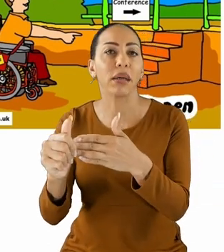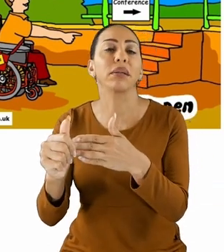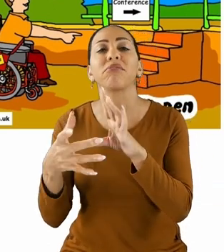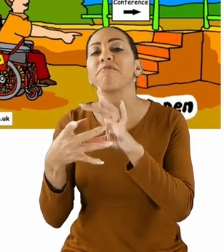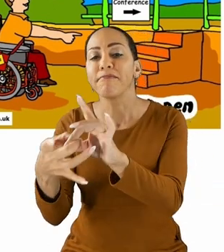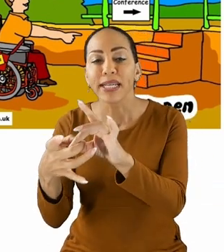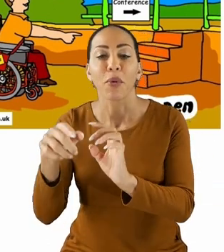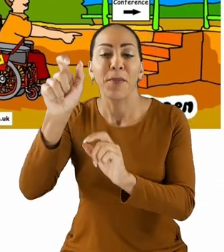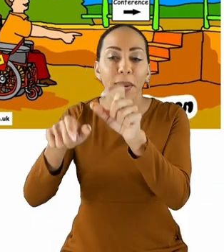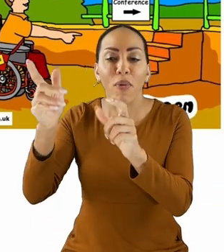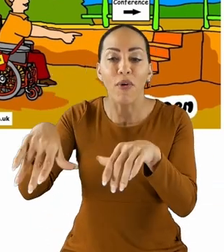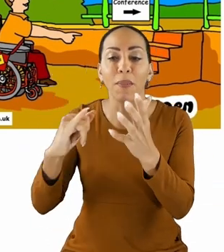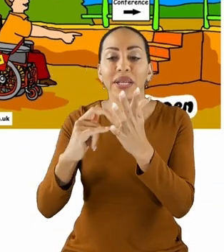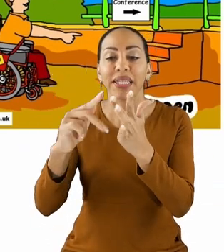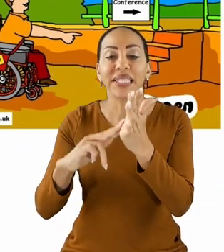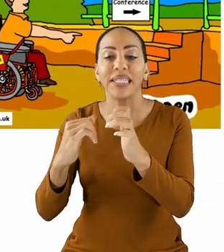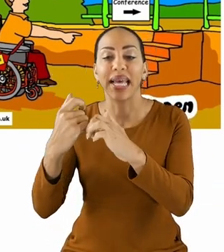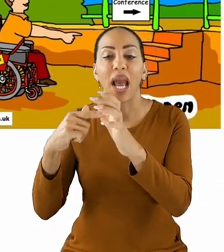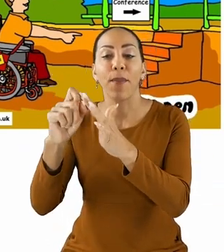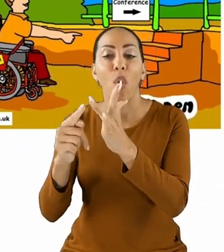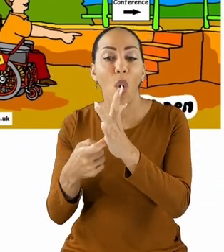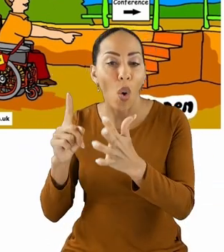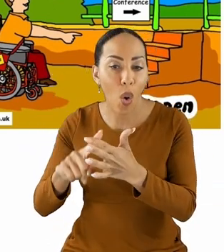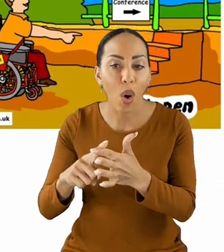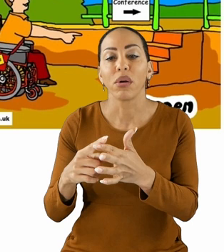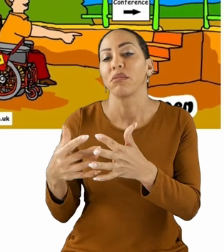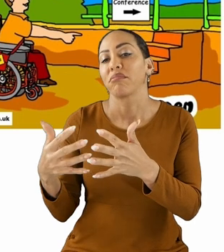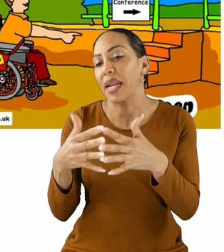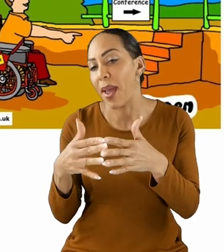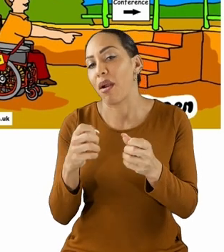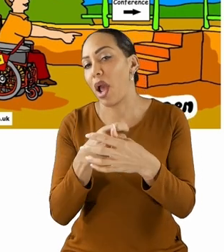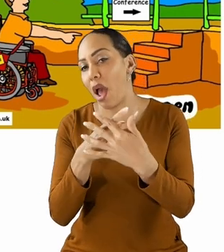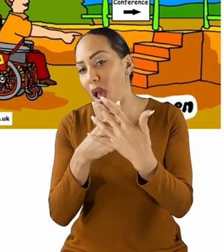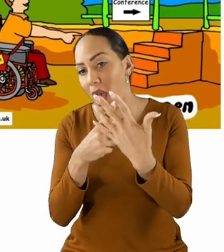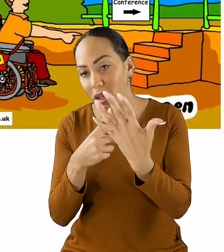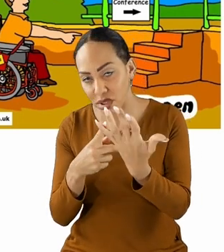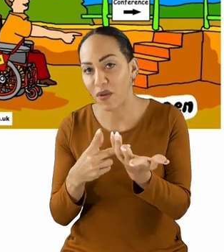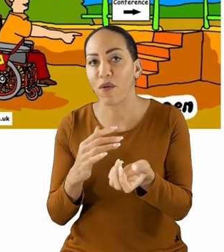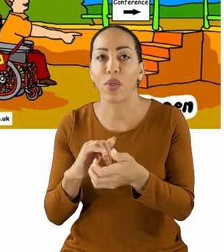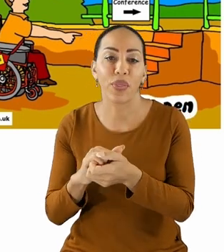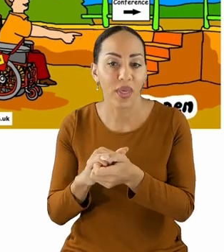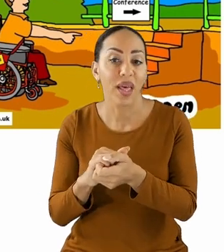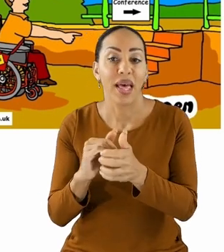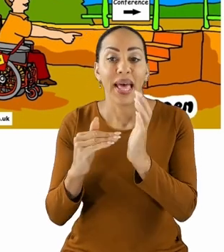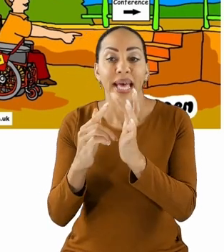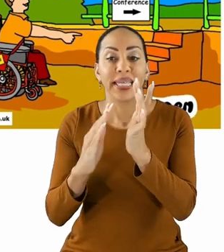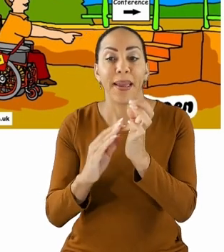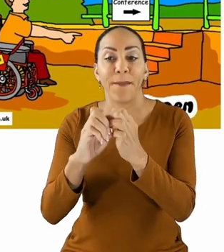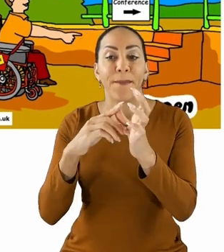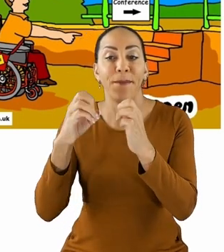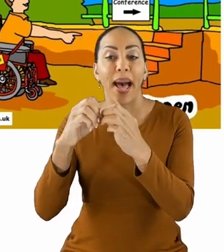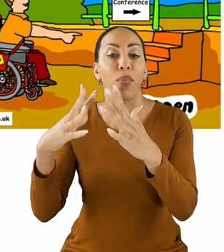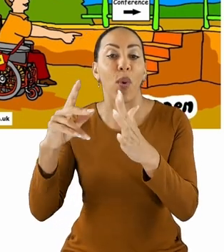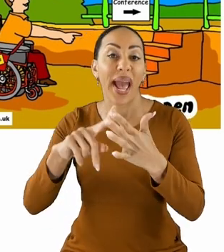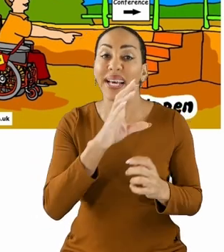the British disability movement were leaders in that, along with people from Singapore. Nod to you there, Steve.